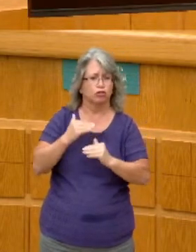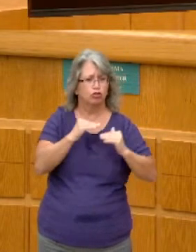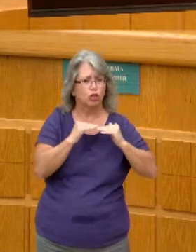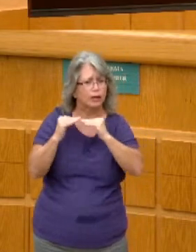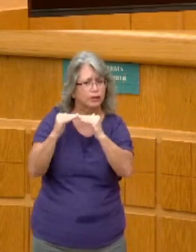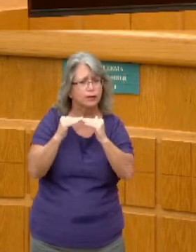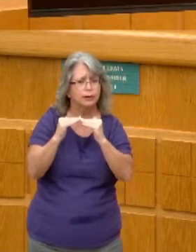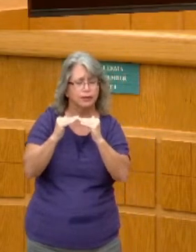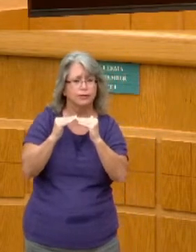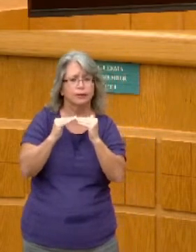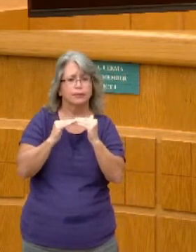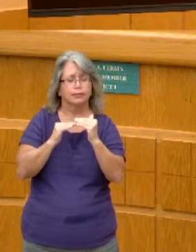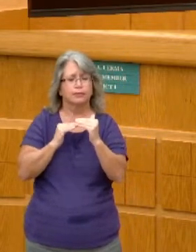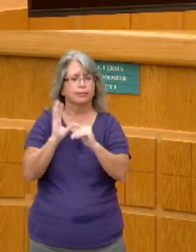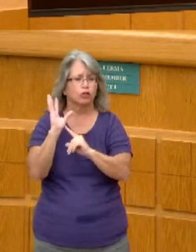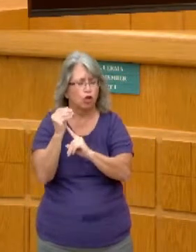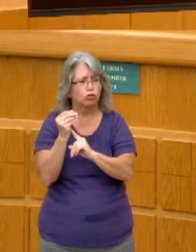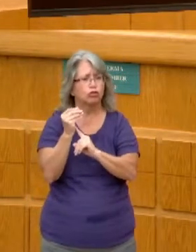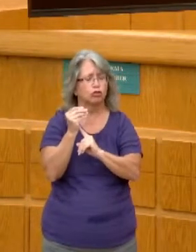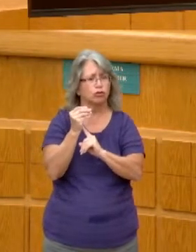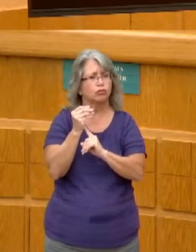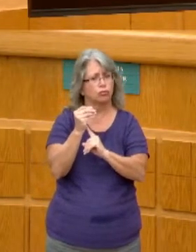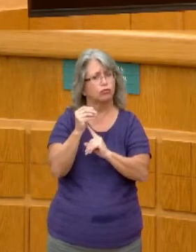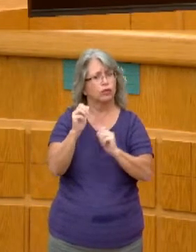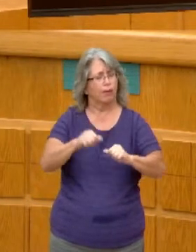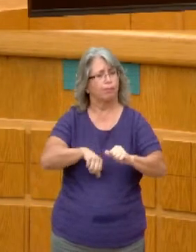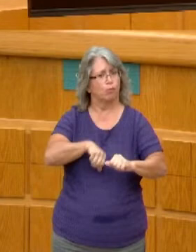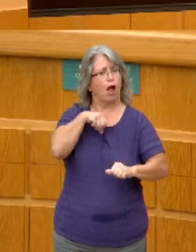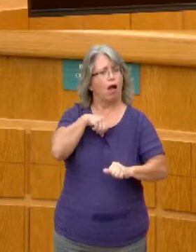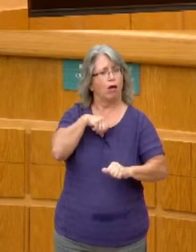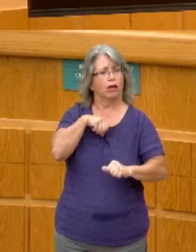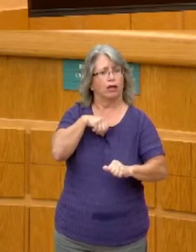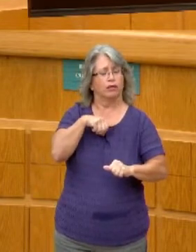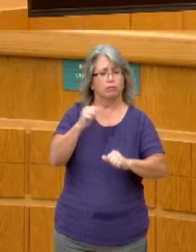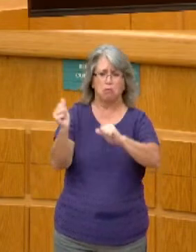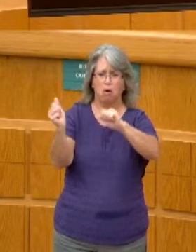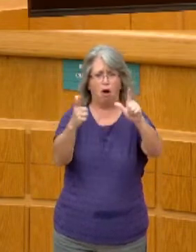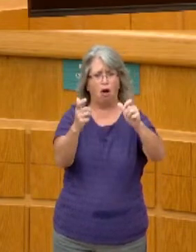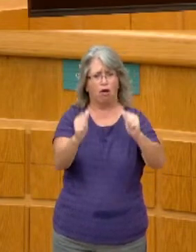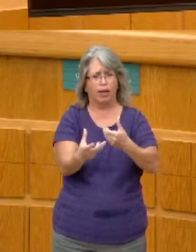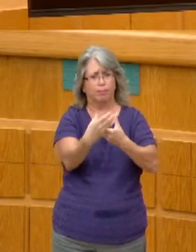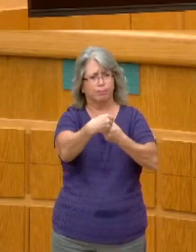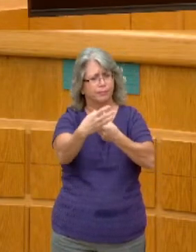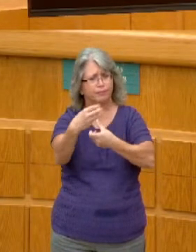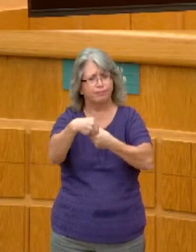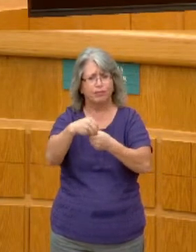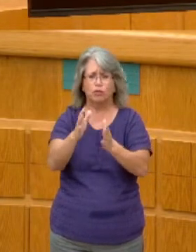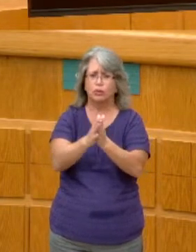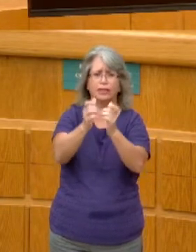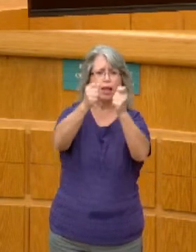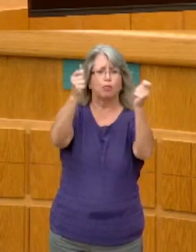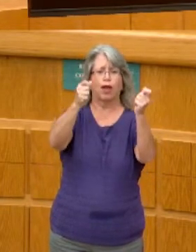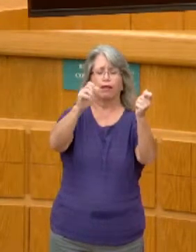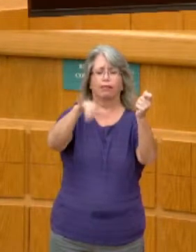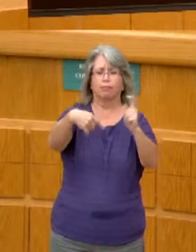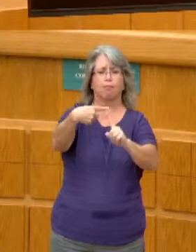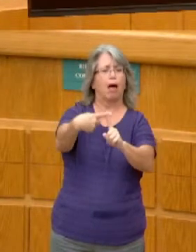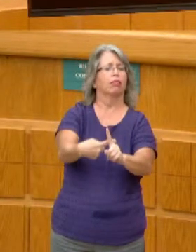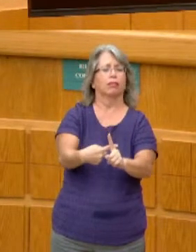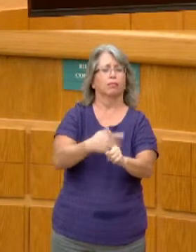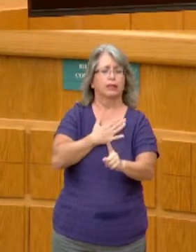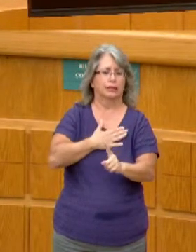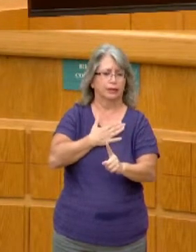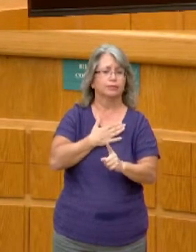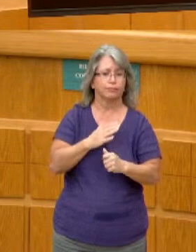it's a culture that we can be very proud of. It's one that we can all take part in, and so just celebrate the month, please, because it's